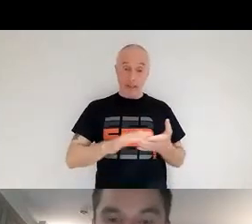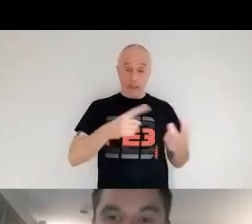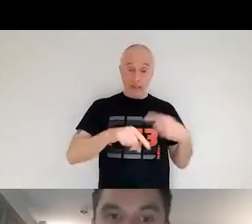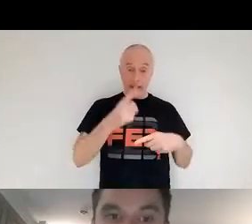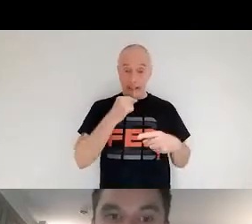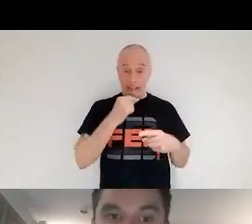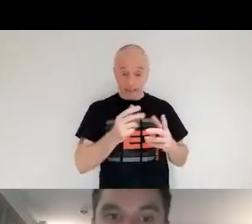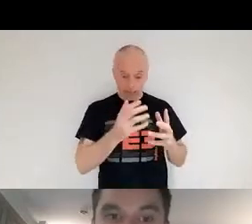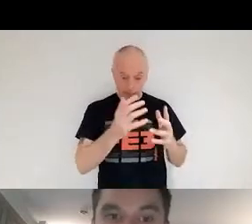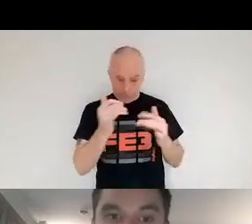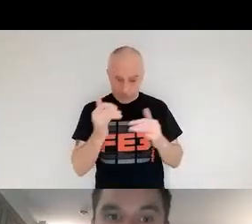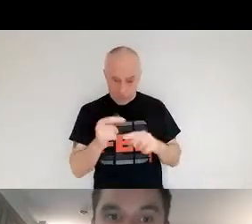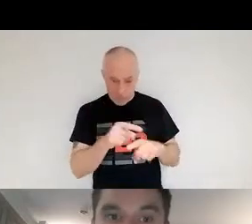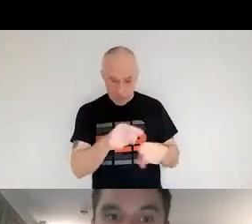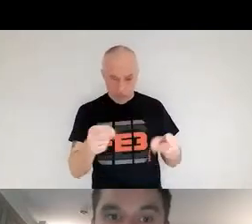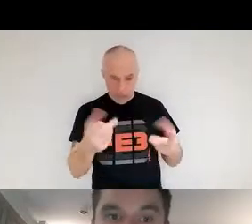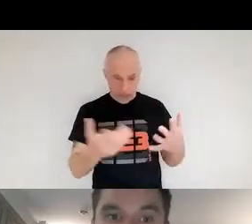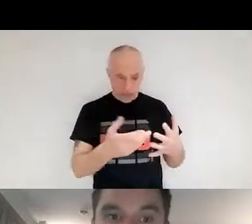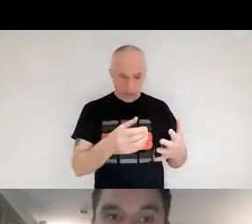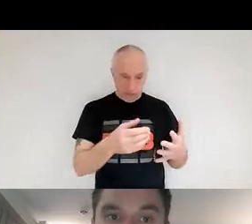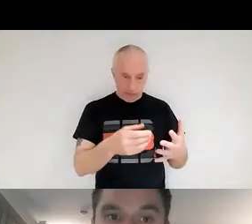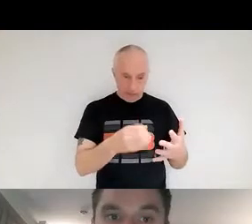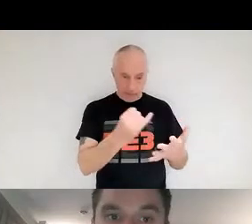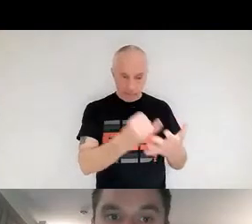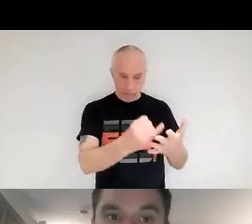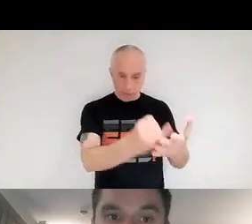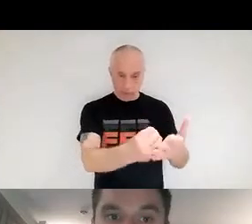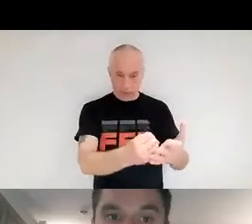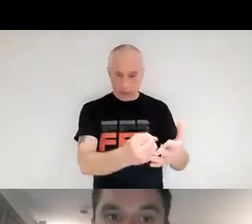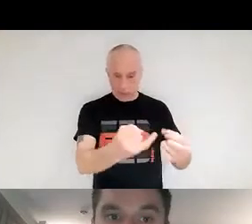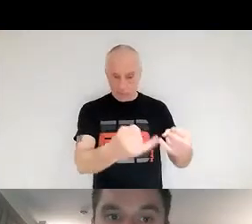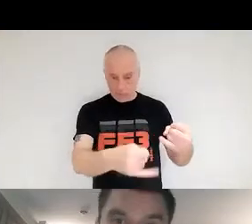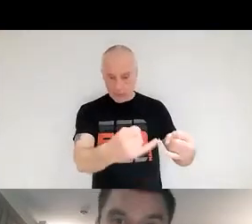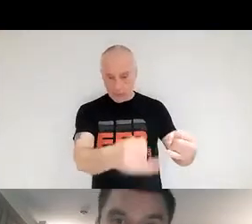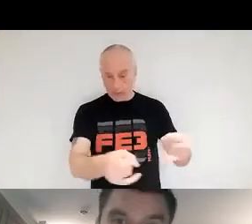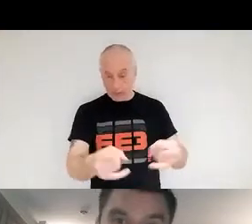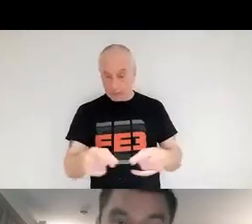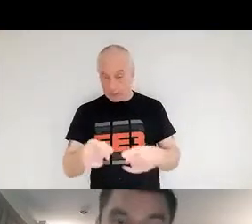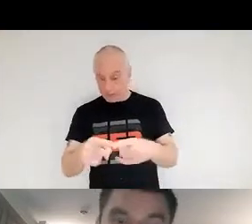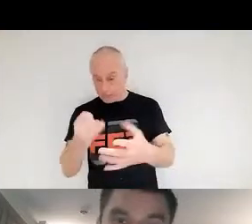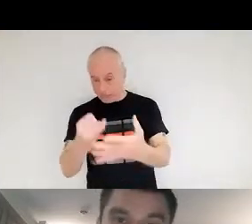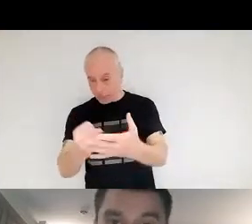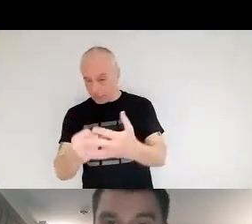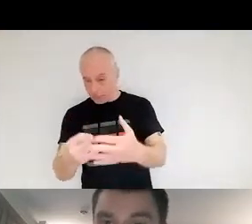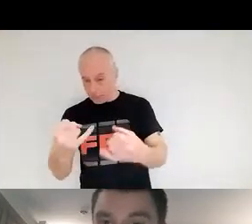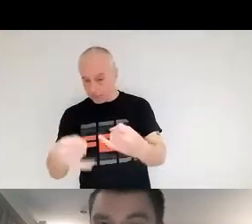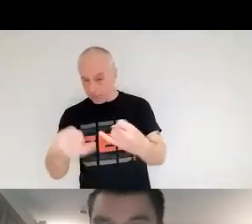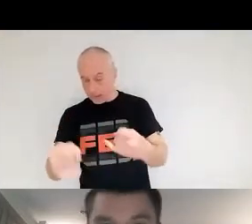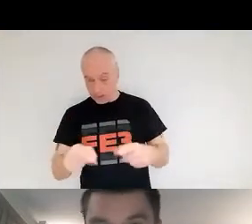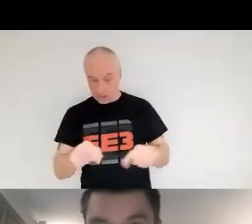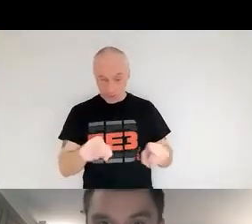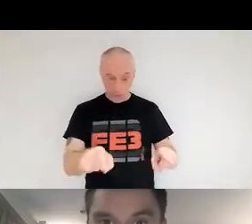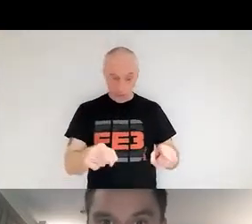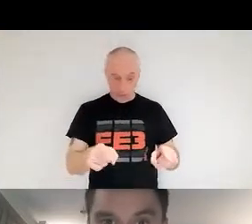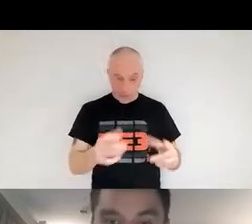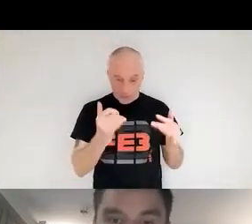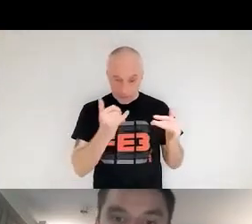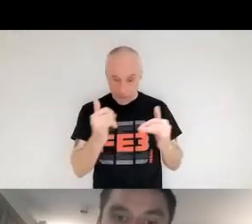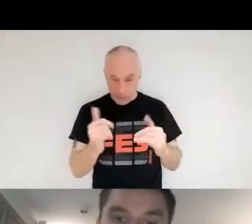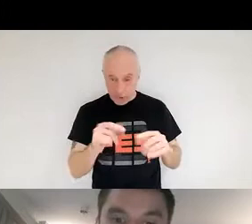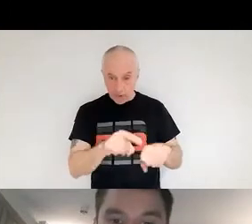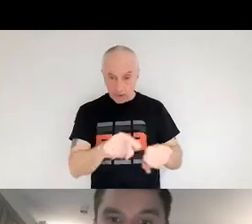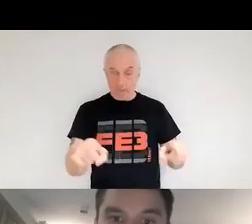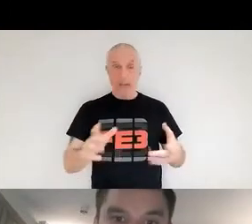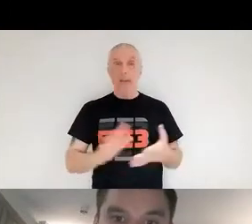could occur within that. The sort of root cause of issues could be, say, a bird's nest on the flue. It could